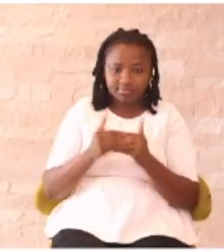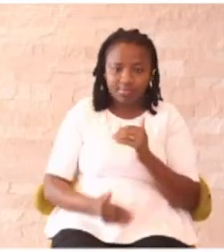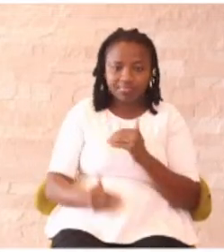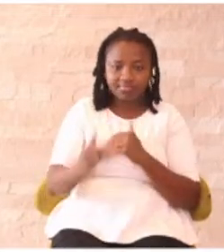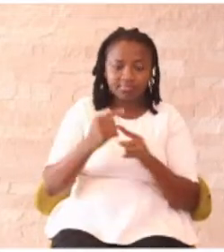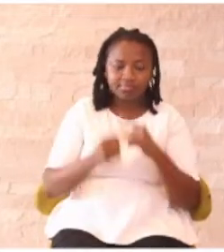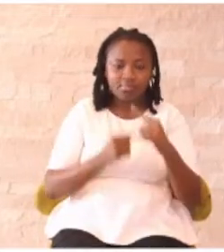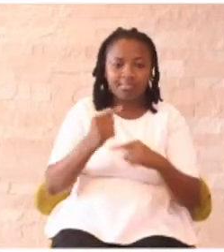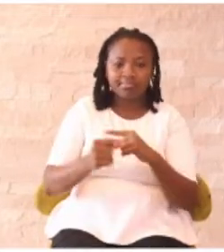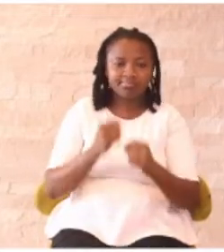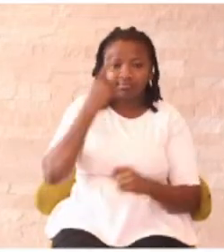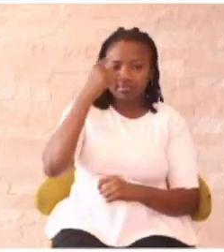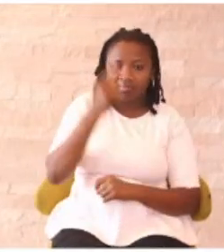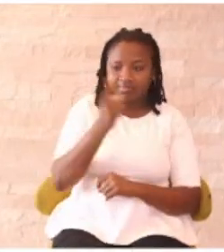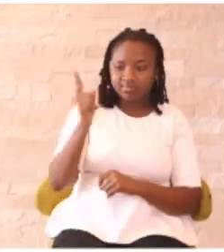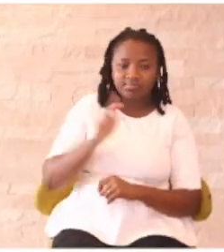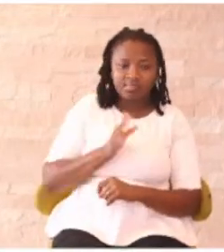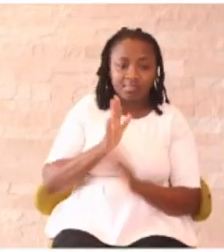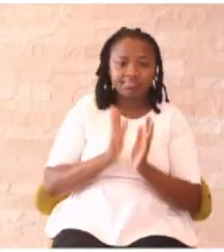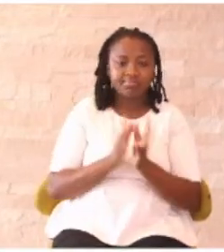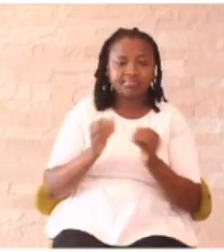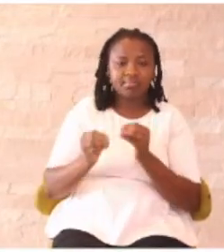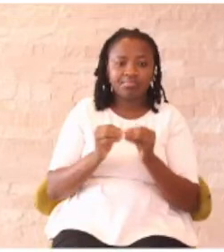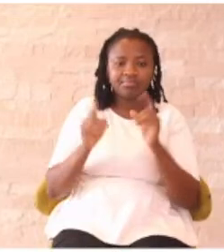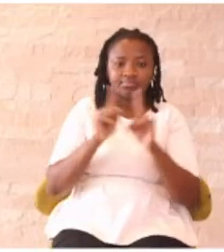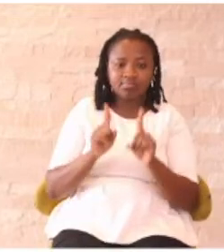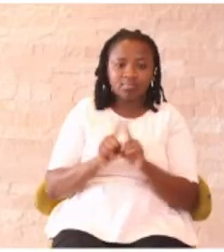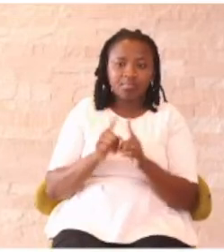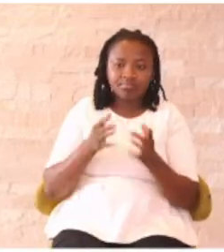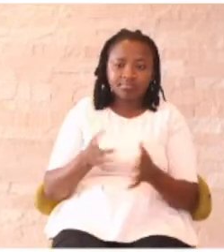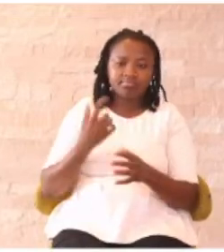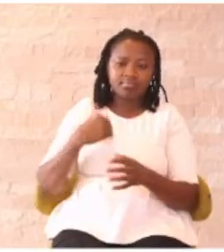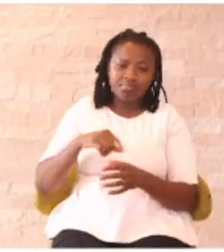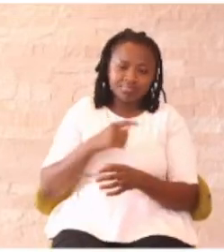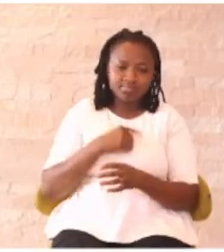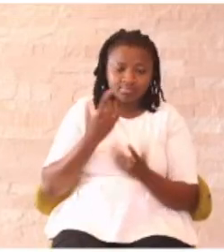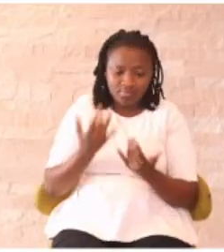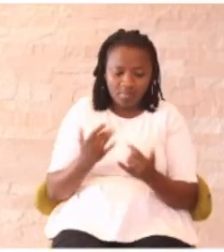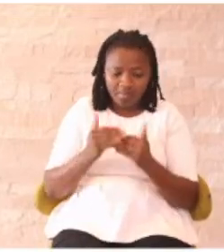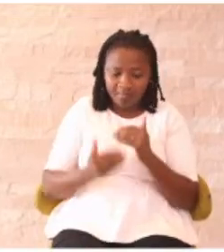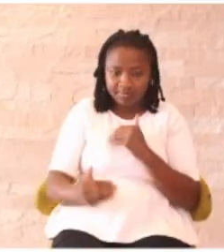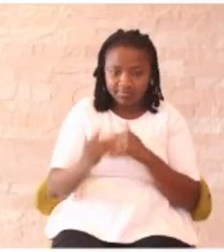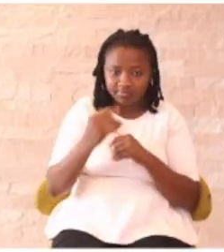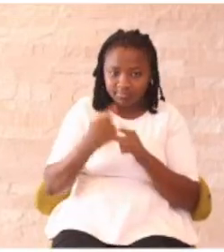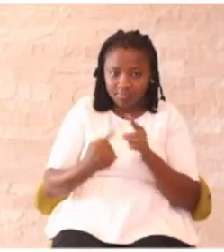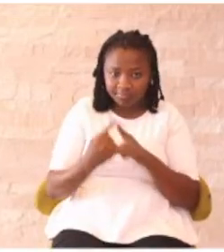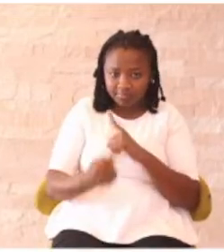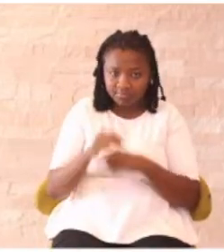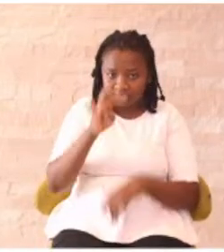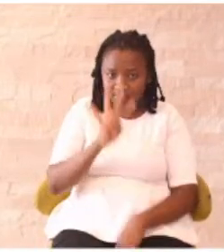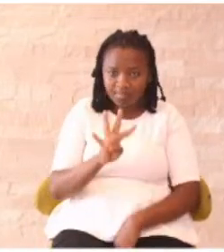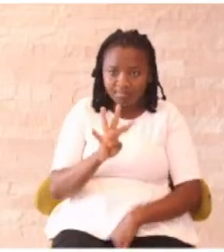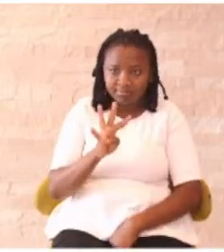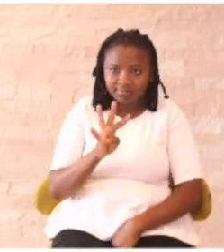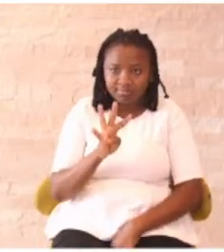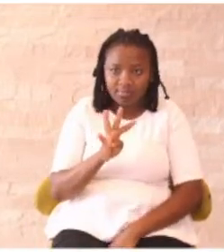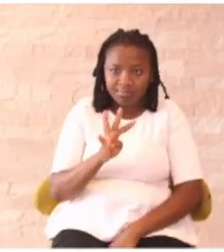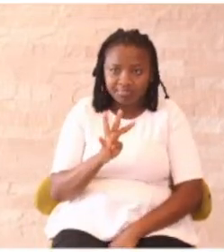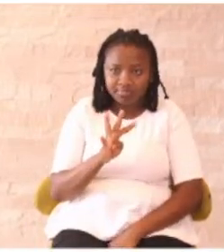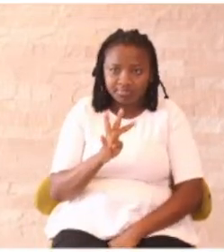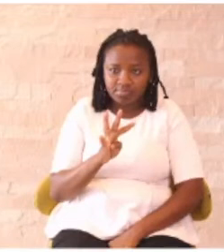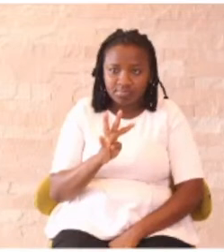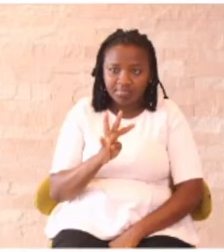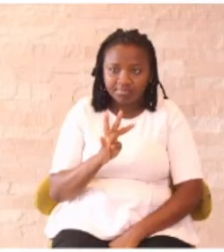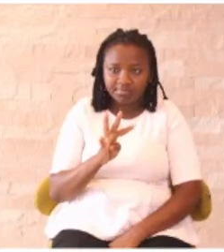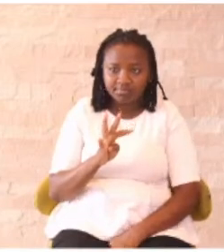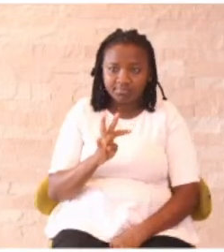place for the women with disabilities, even as we are coming to year 4, where we have like a cross-learning for